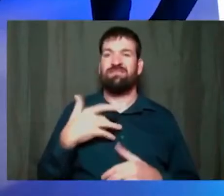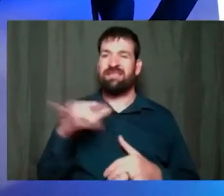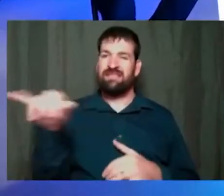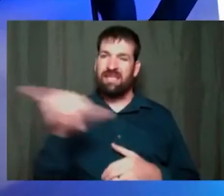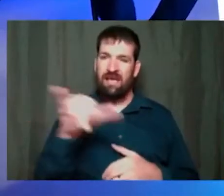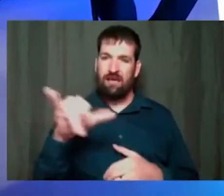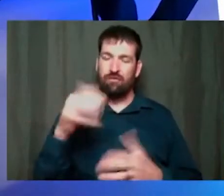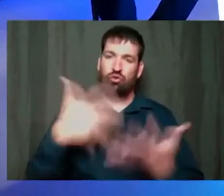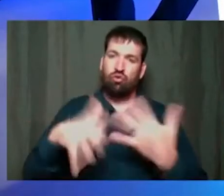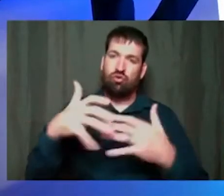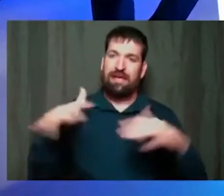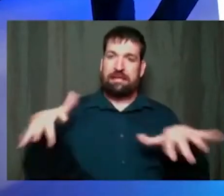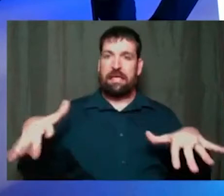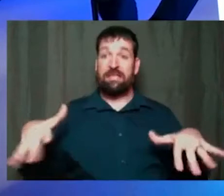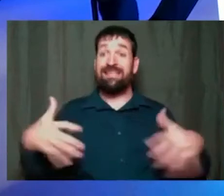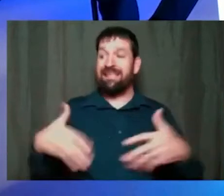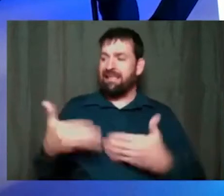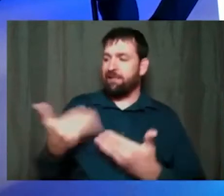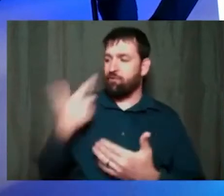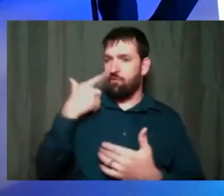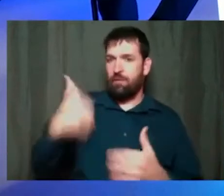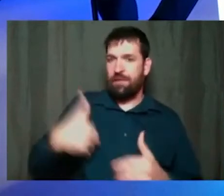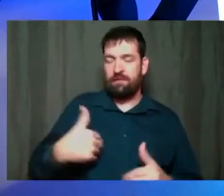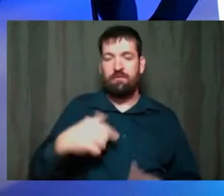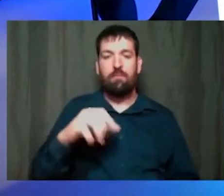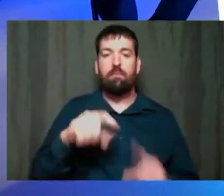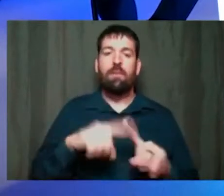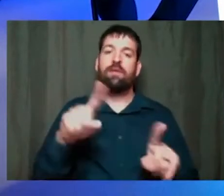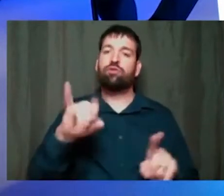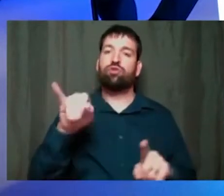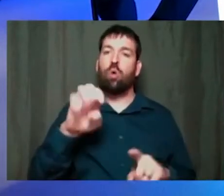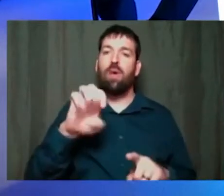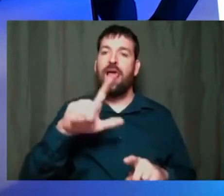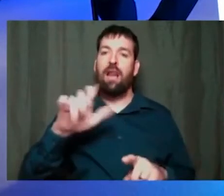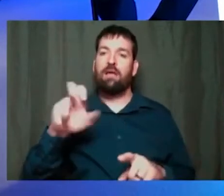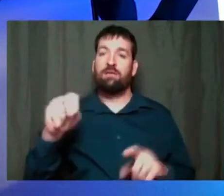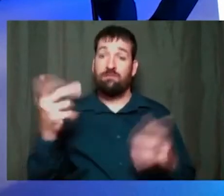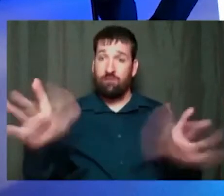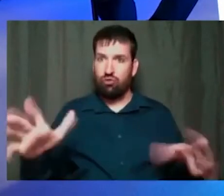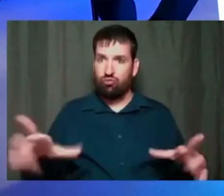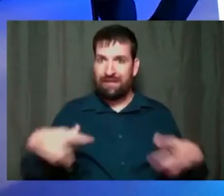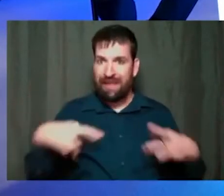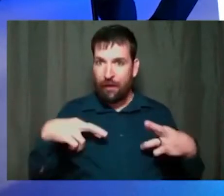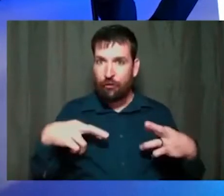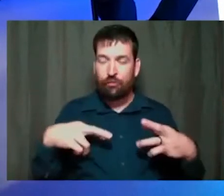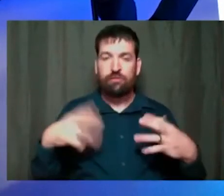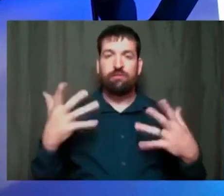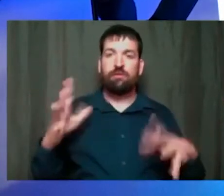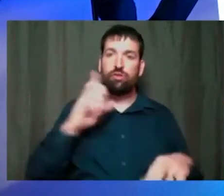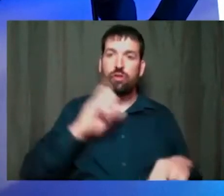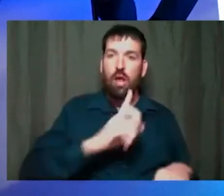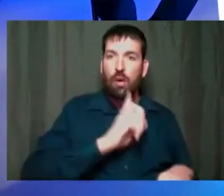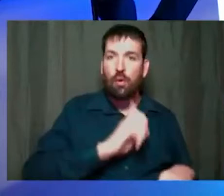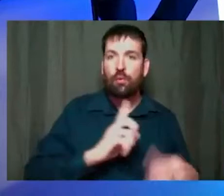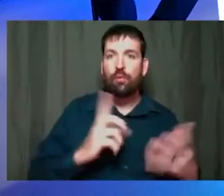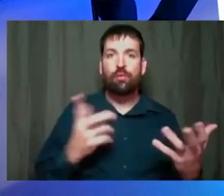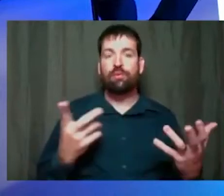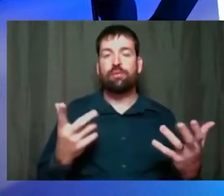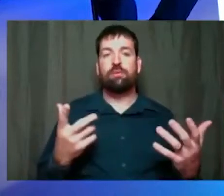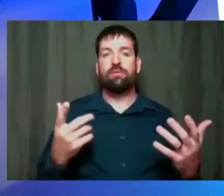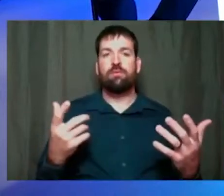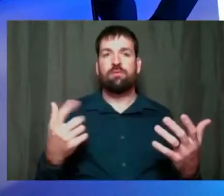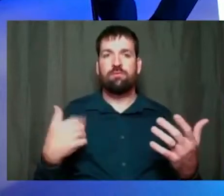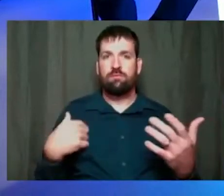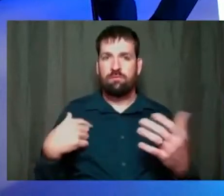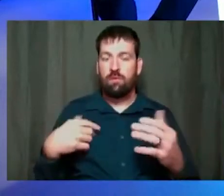like myself. But, Joellen's asking, what about people who are retired or live alone? They don't have access to Yeah, but that. I think, so let's first of all step